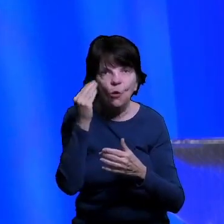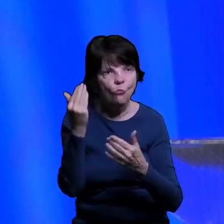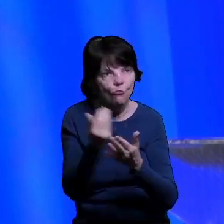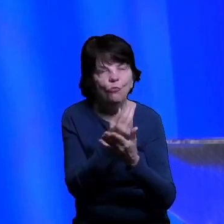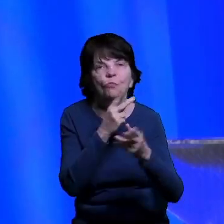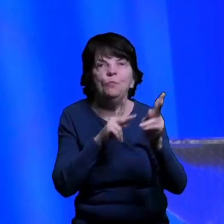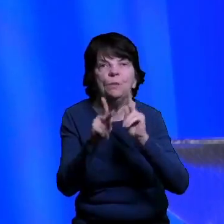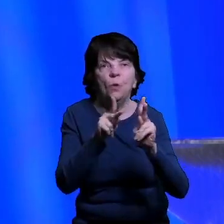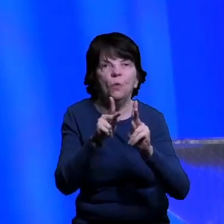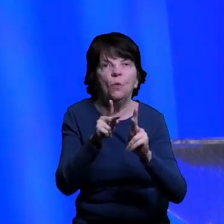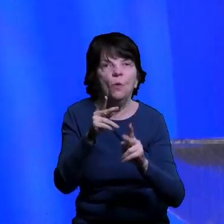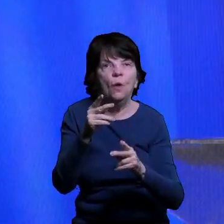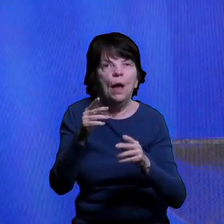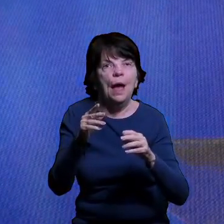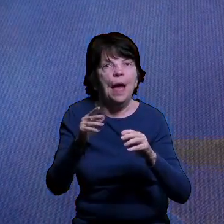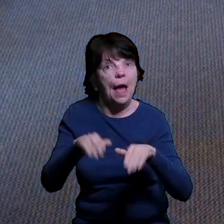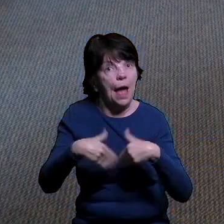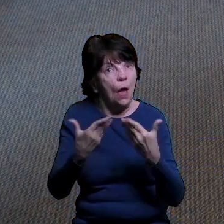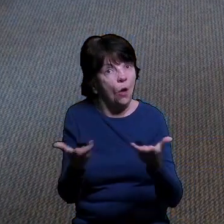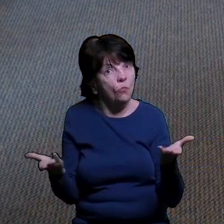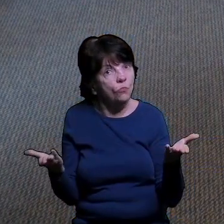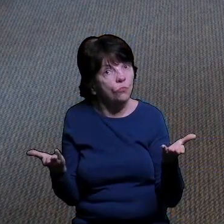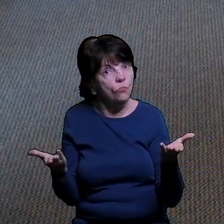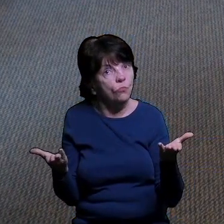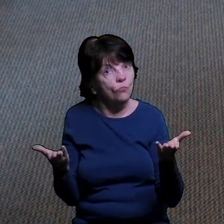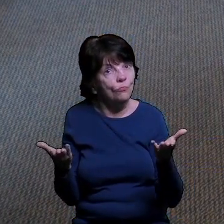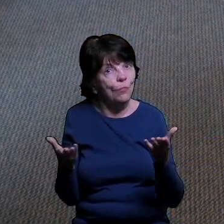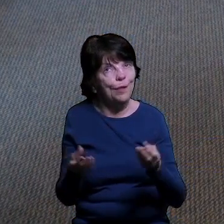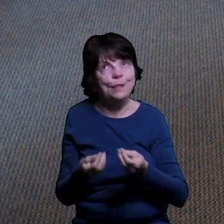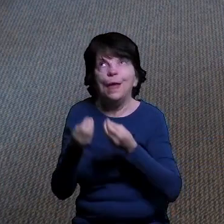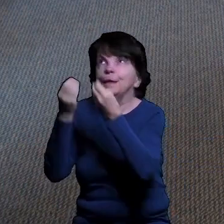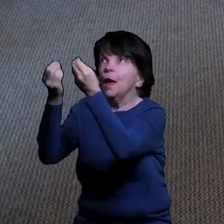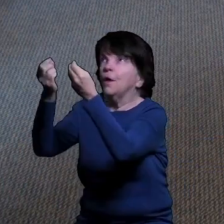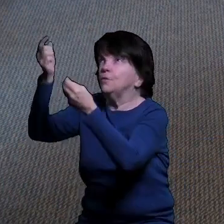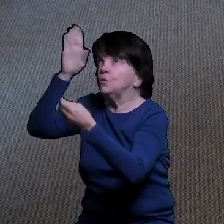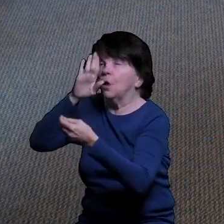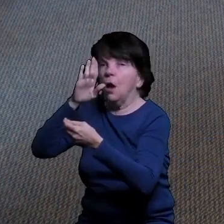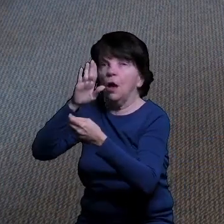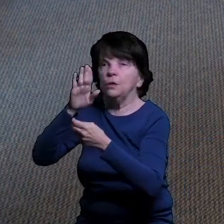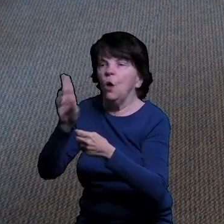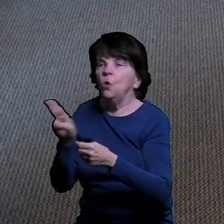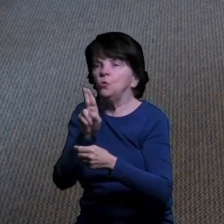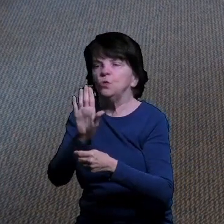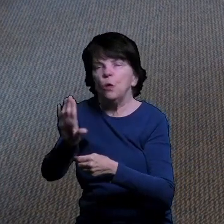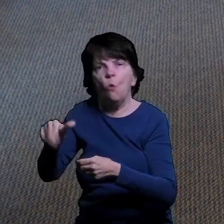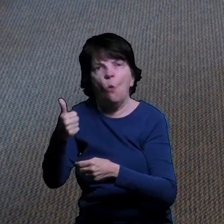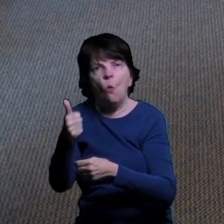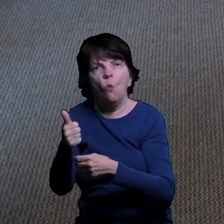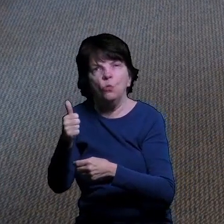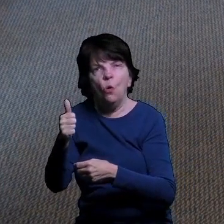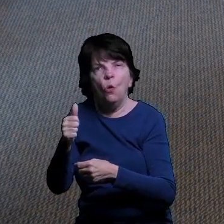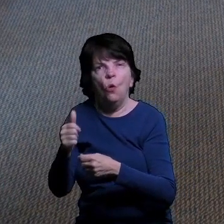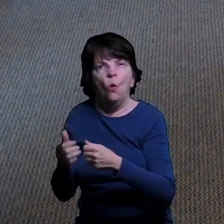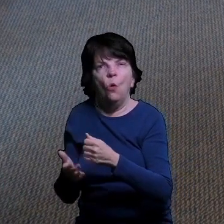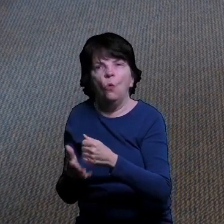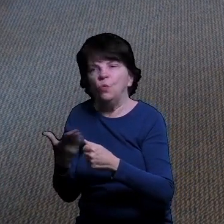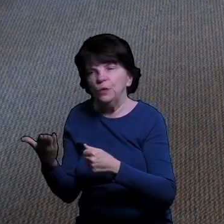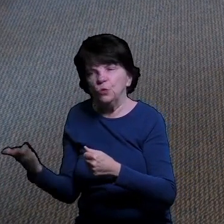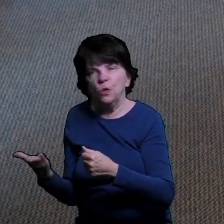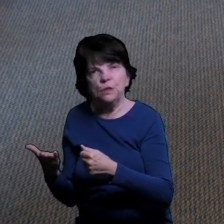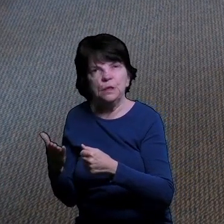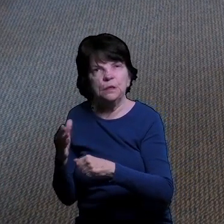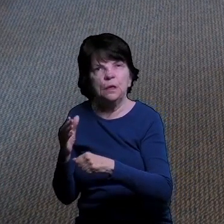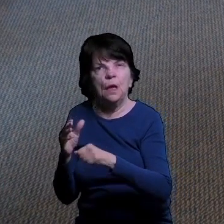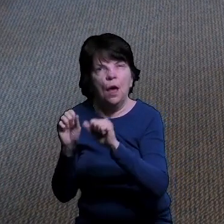in a sense, all back to God. May we be resourceful. May we be people who say, Lord, I'm not going to hoard